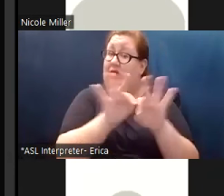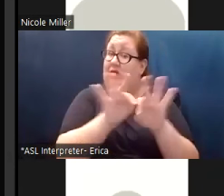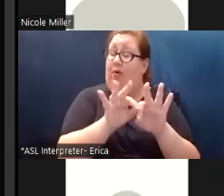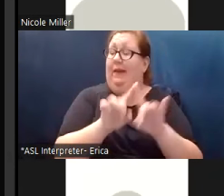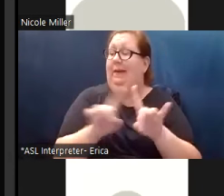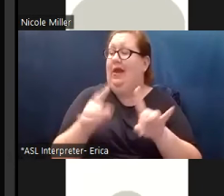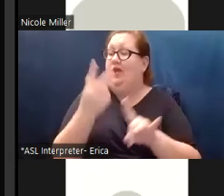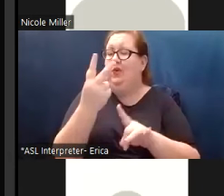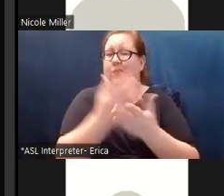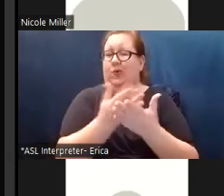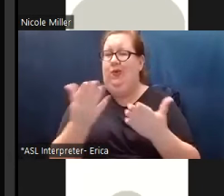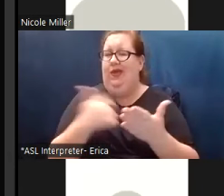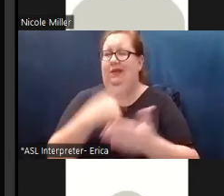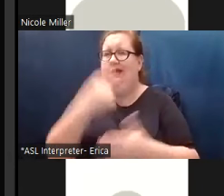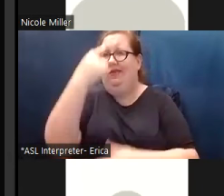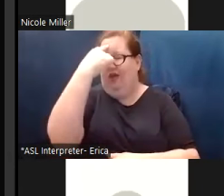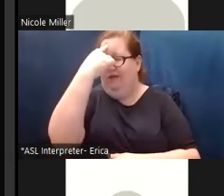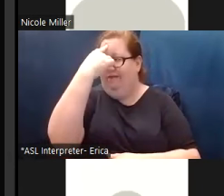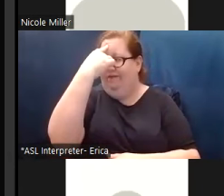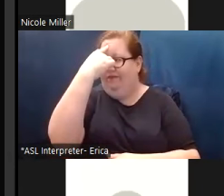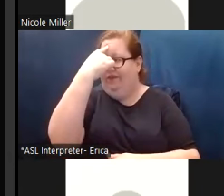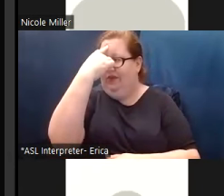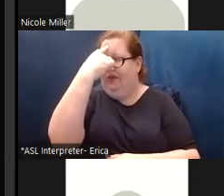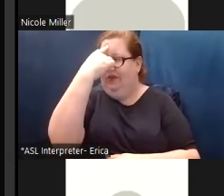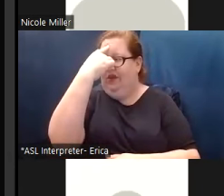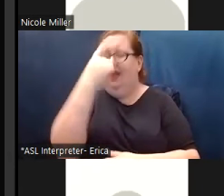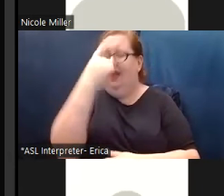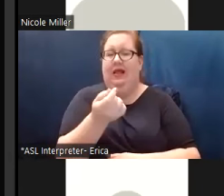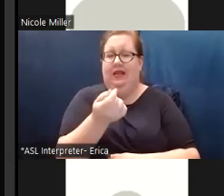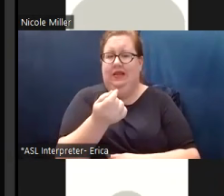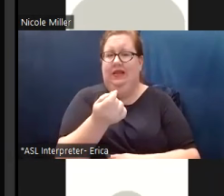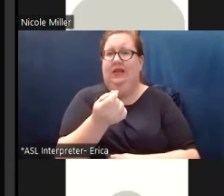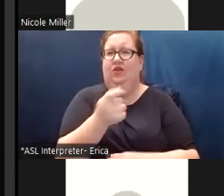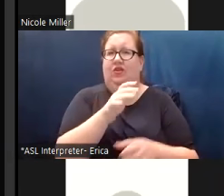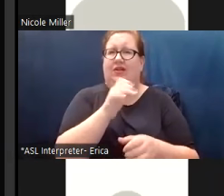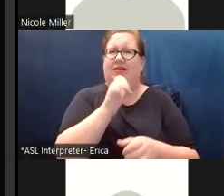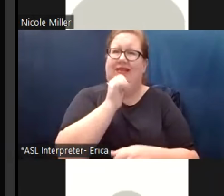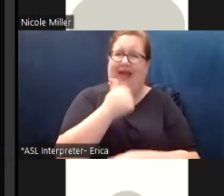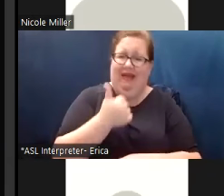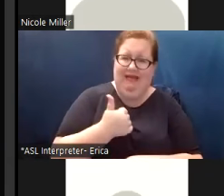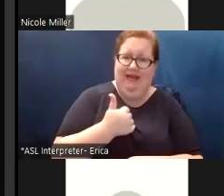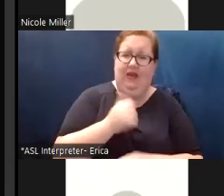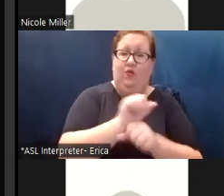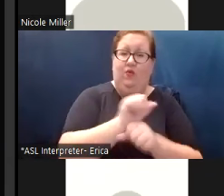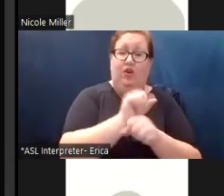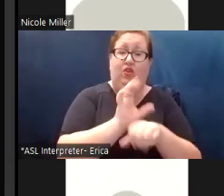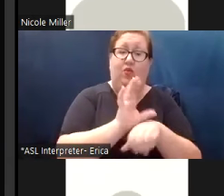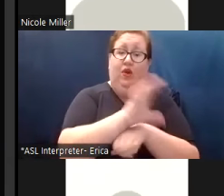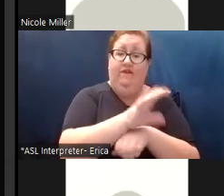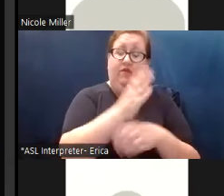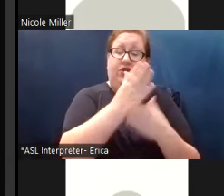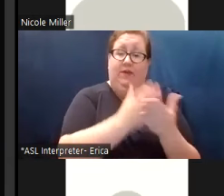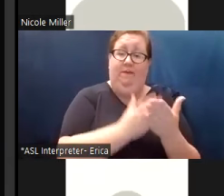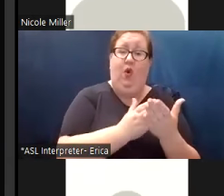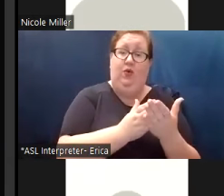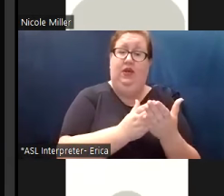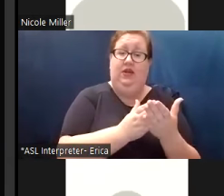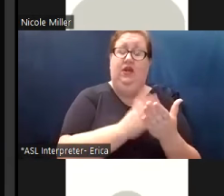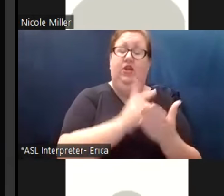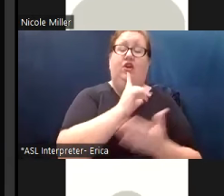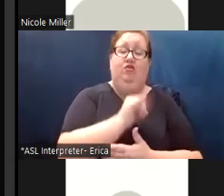that I thought were a little lacking, of course, was the workforce component and really sort of